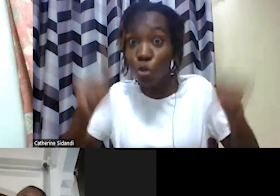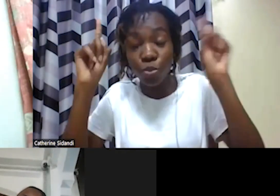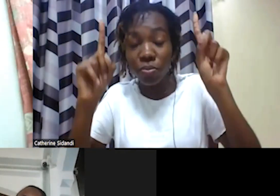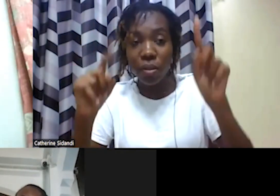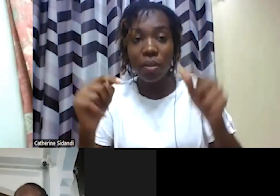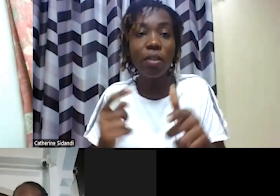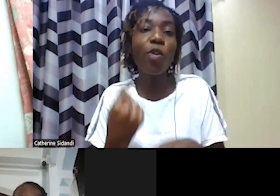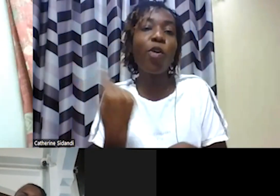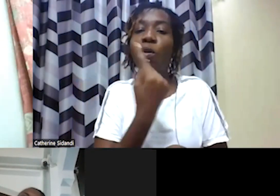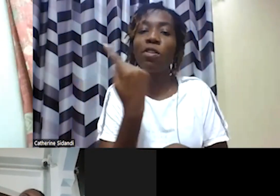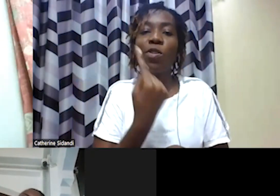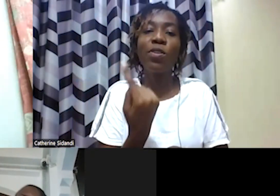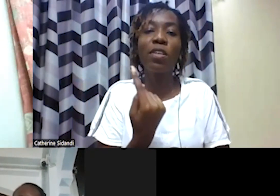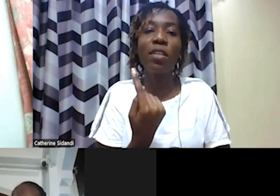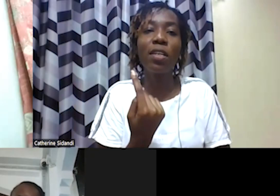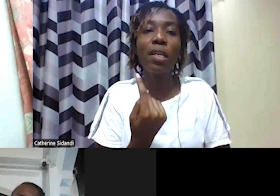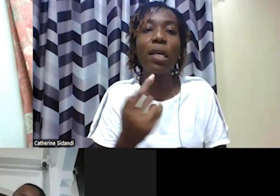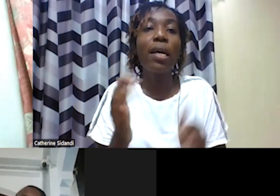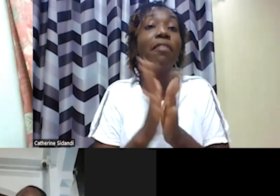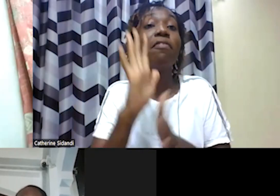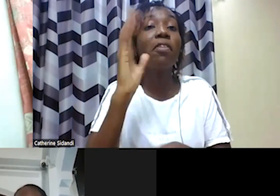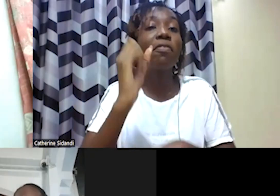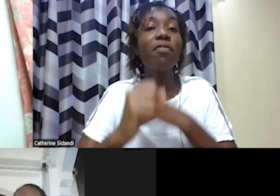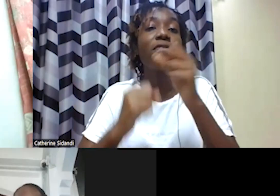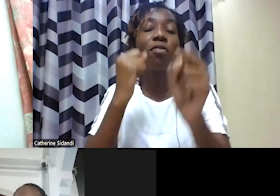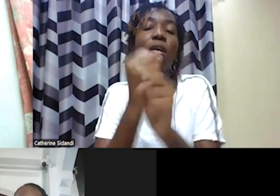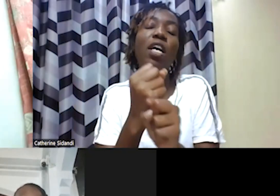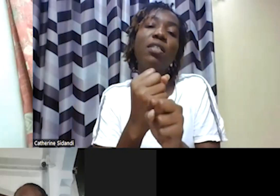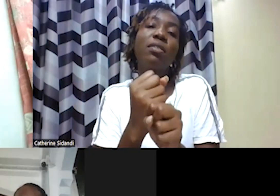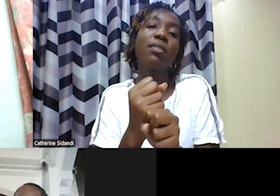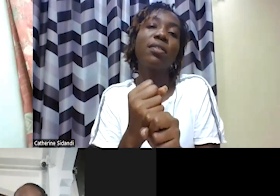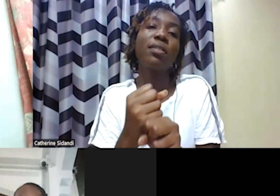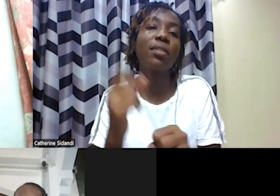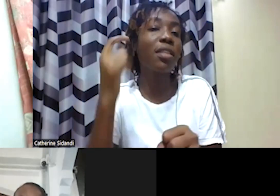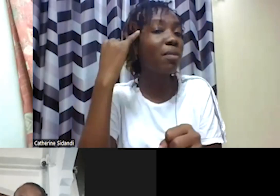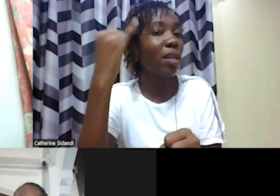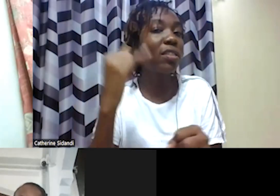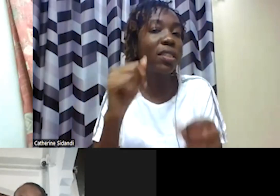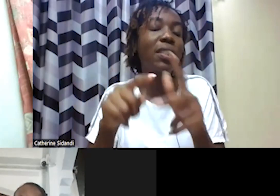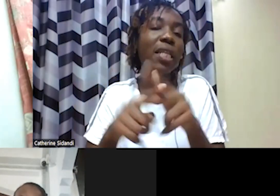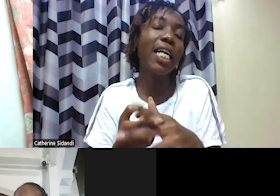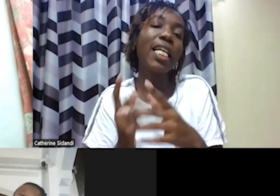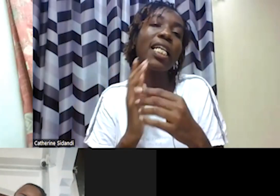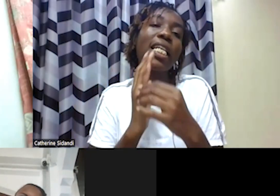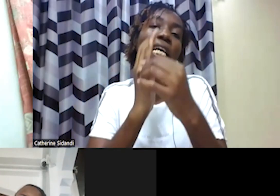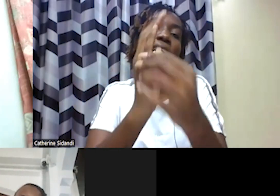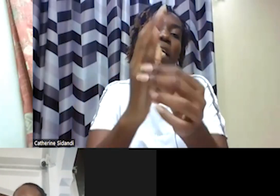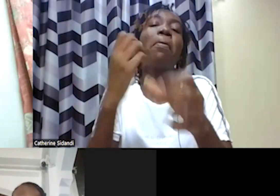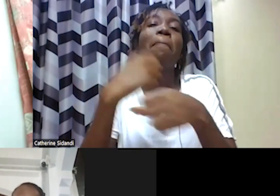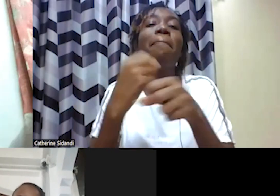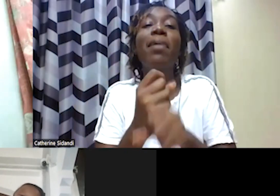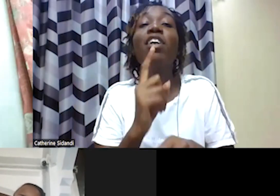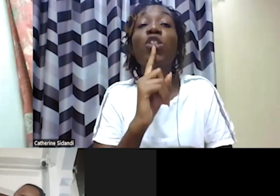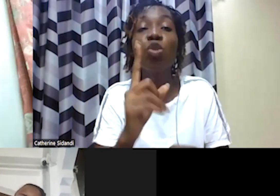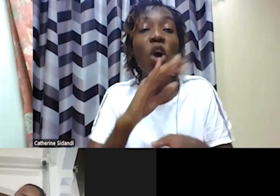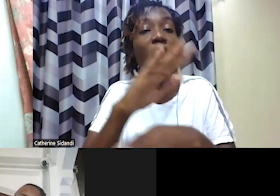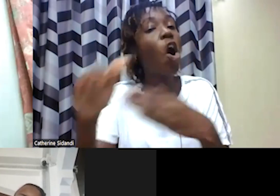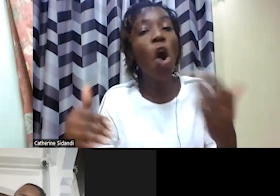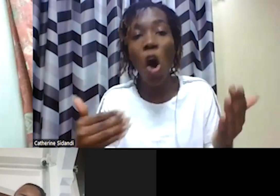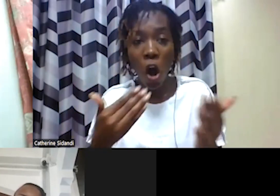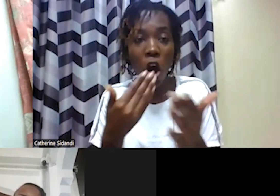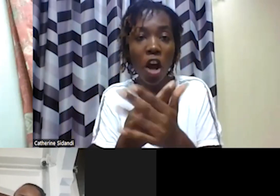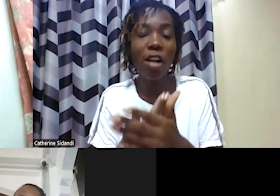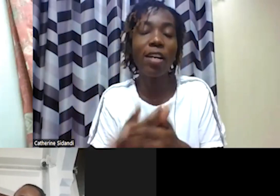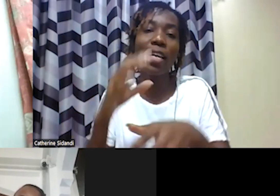peke yake. And they're just 5 years old. You can see she's already beginning leadership to ensure that everyone else